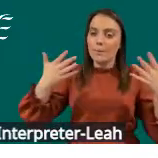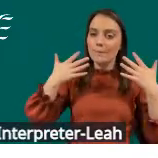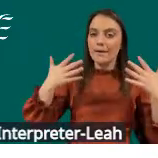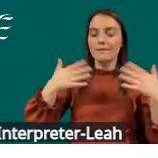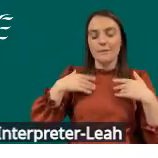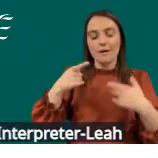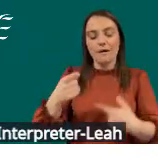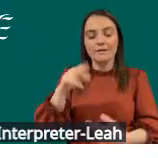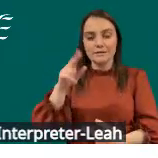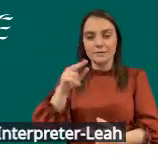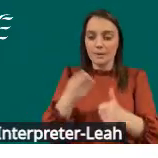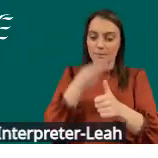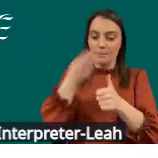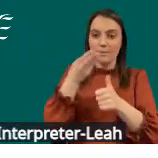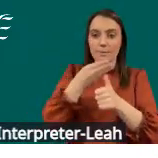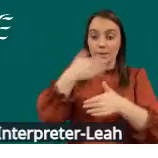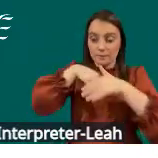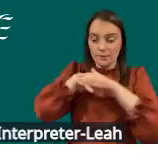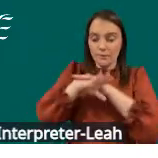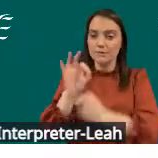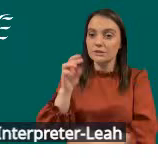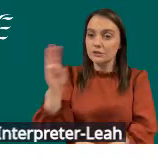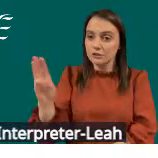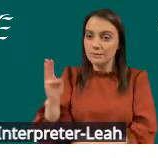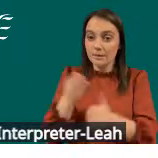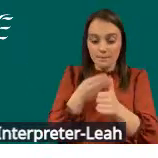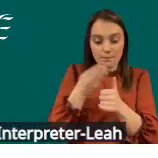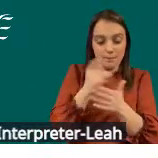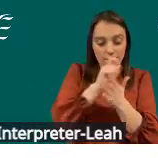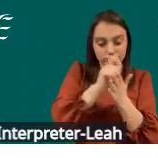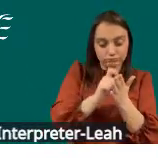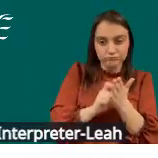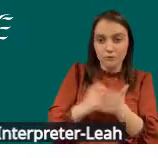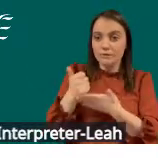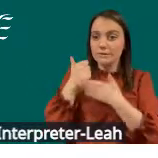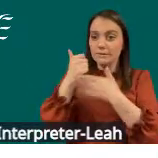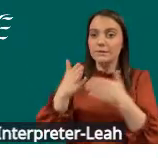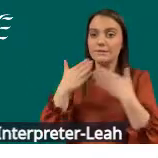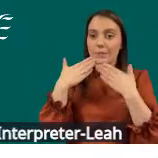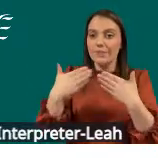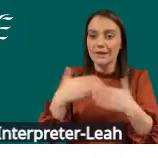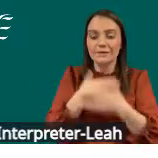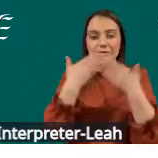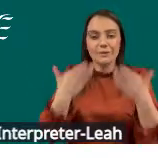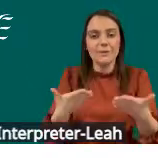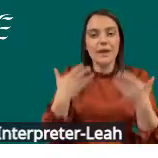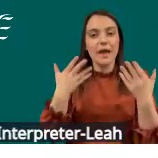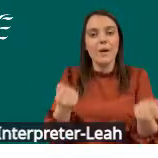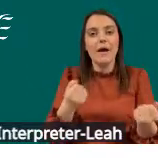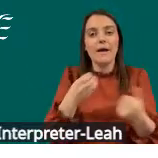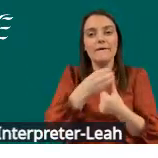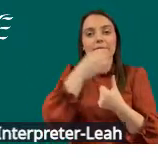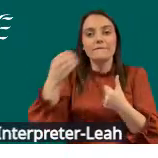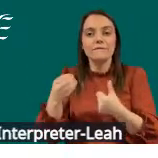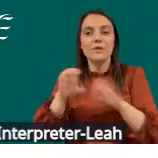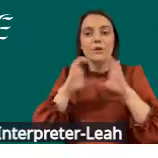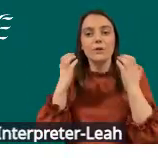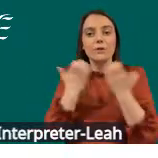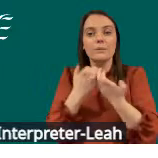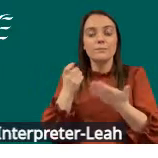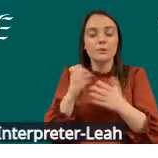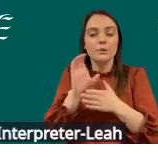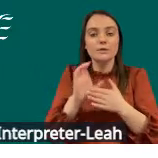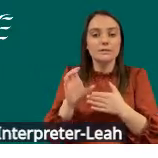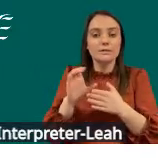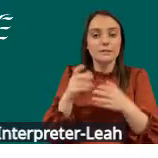come well prepared to our GP for support. Thank you. We now have another one of our community contributor